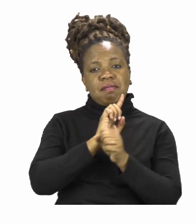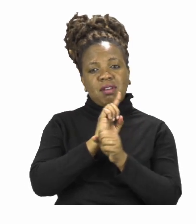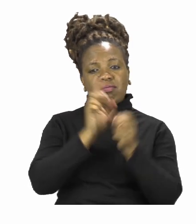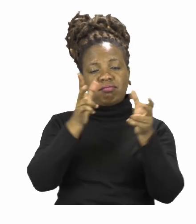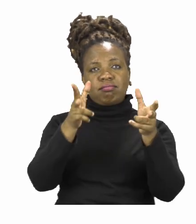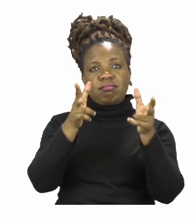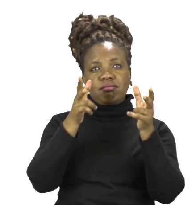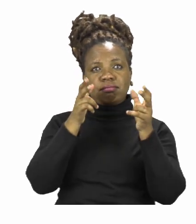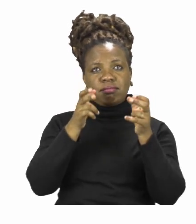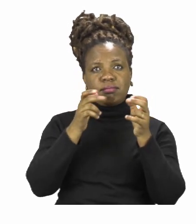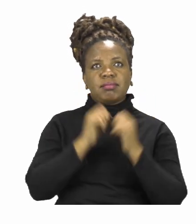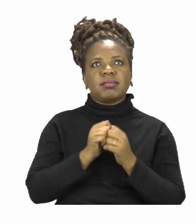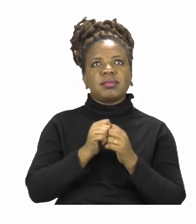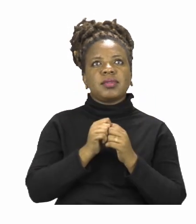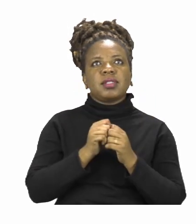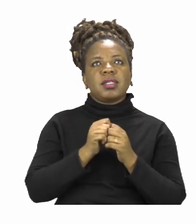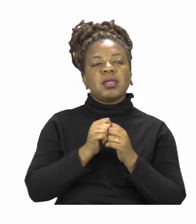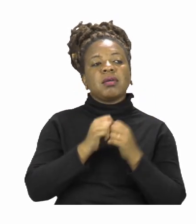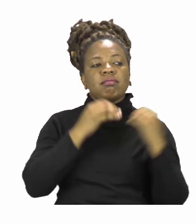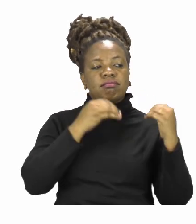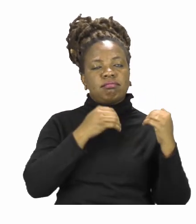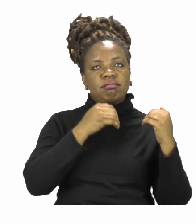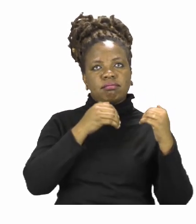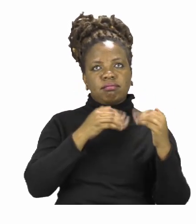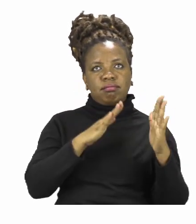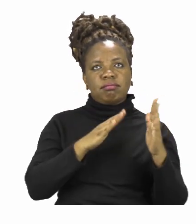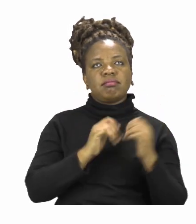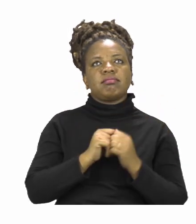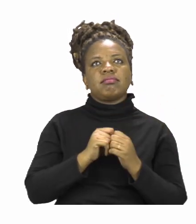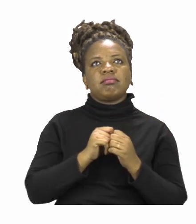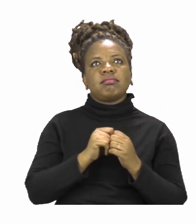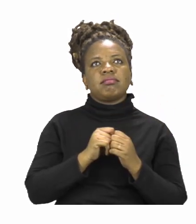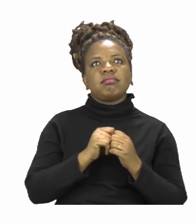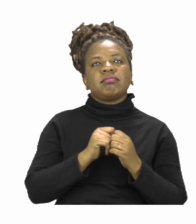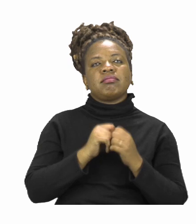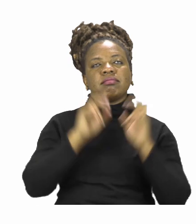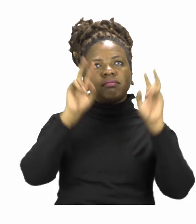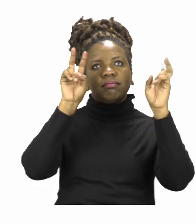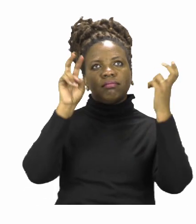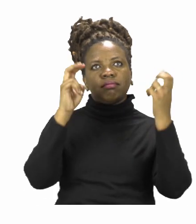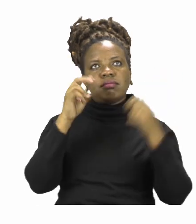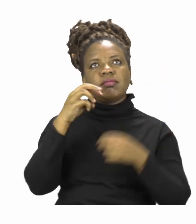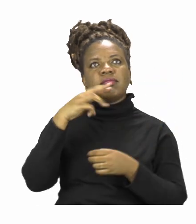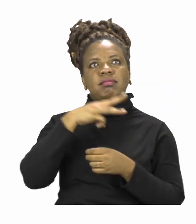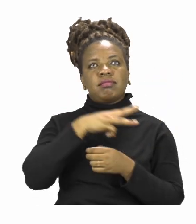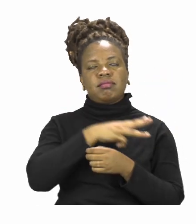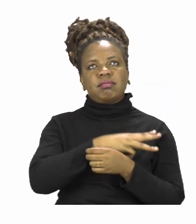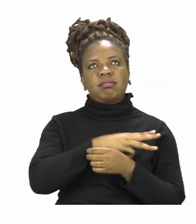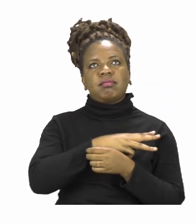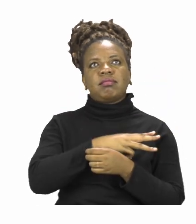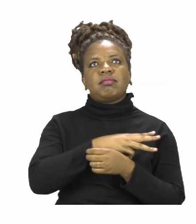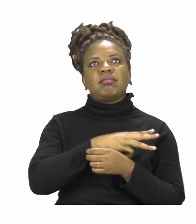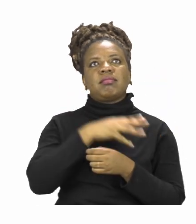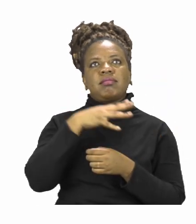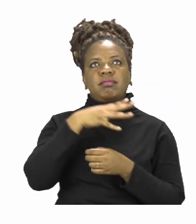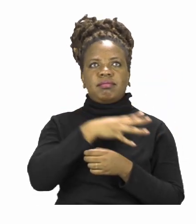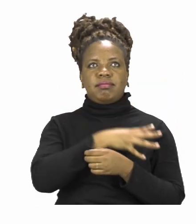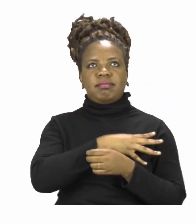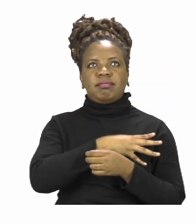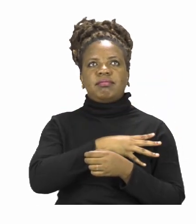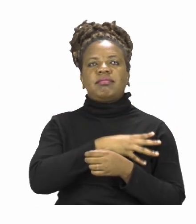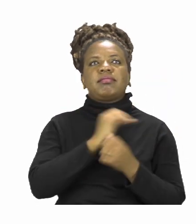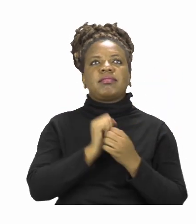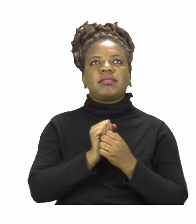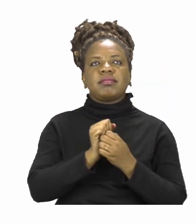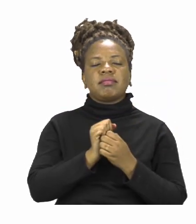I'm going to begin at the beginning where it says HIV and AIDS. Please follow me by